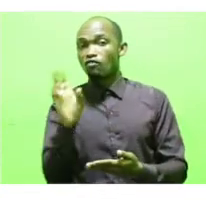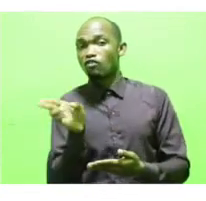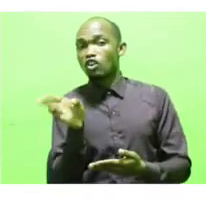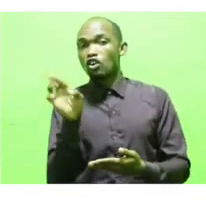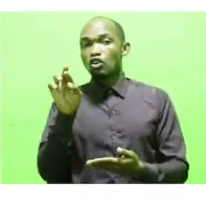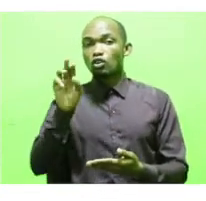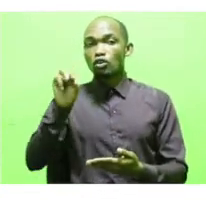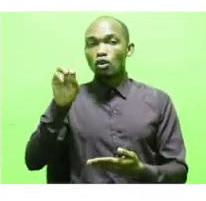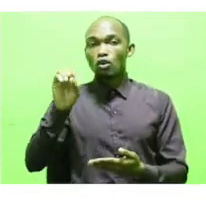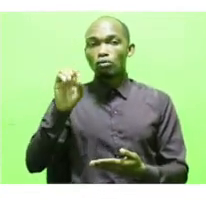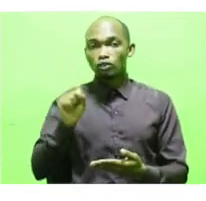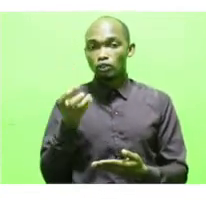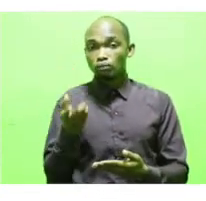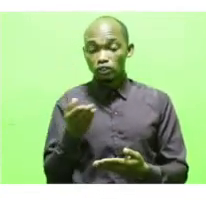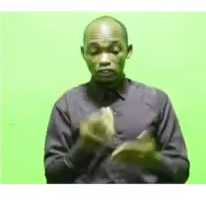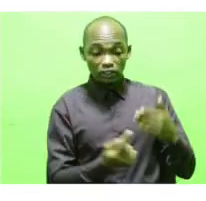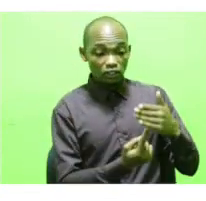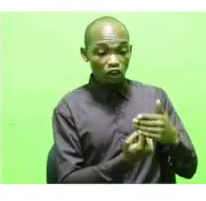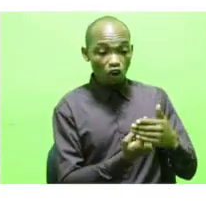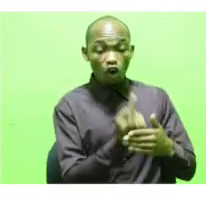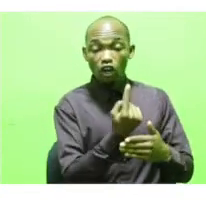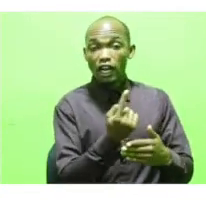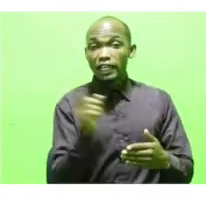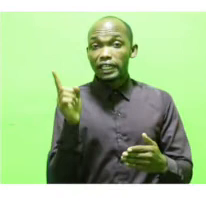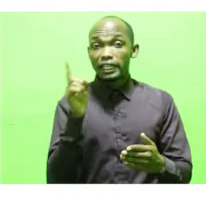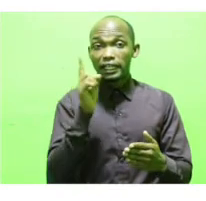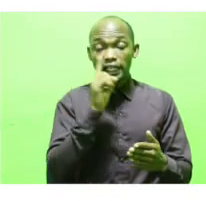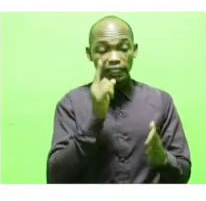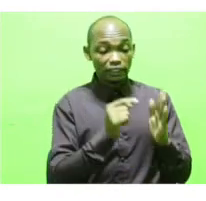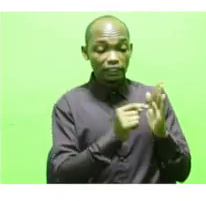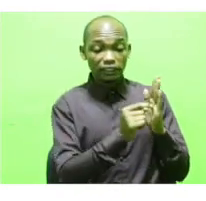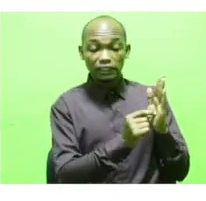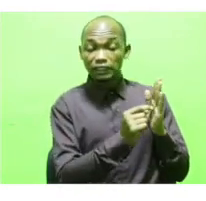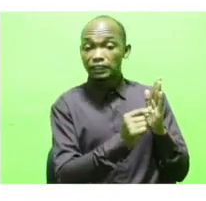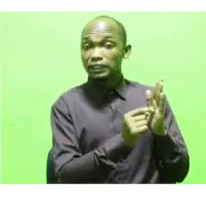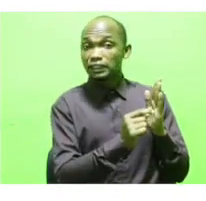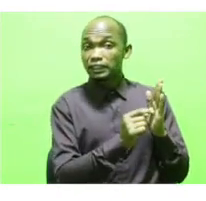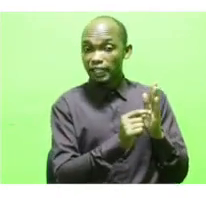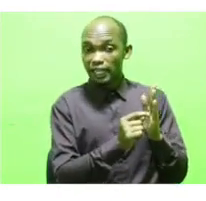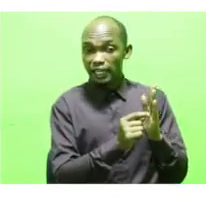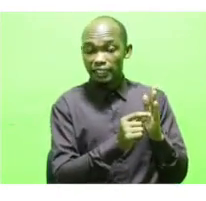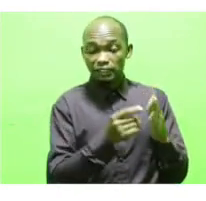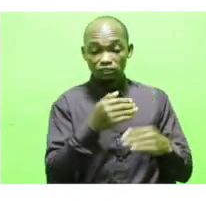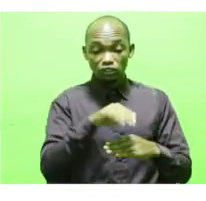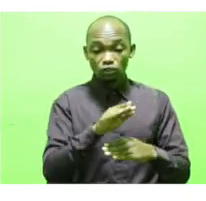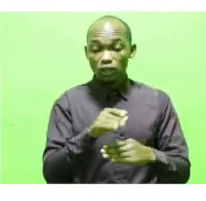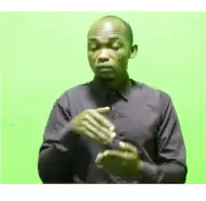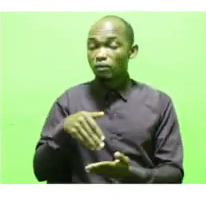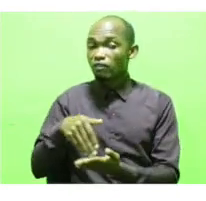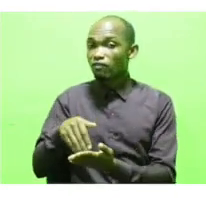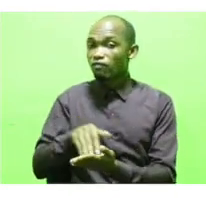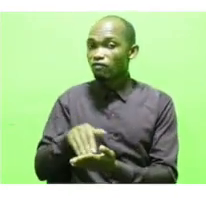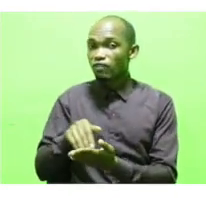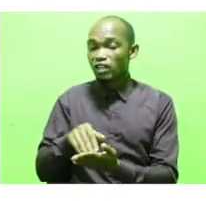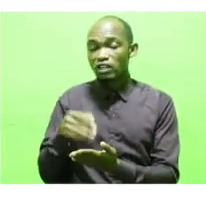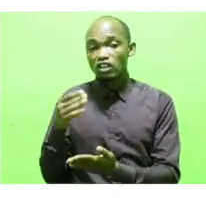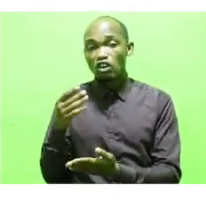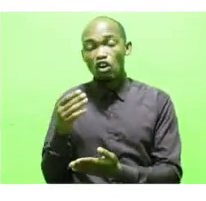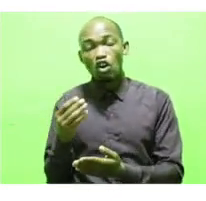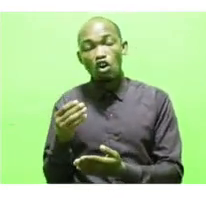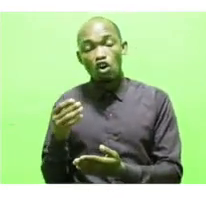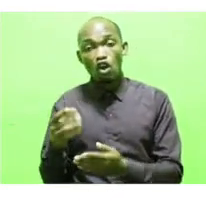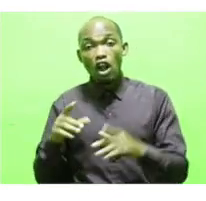So if this occurred, then the number of chromosomes in each cell would have been very, very low. So